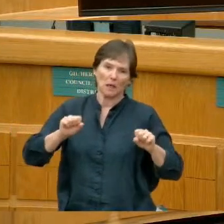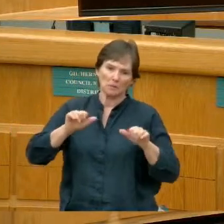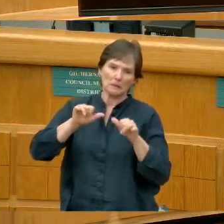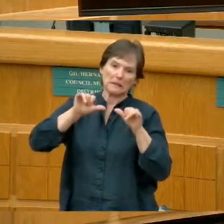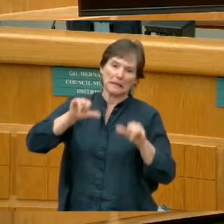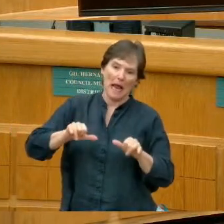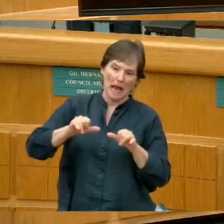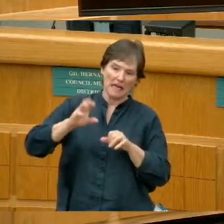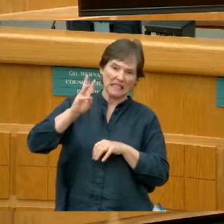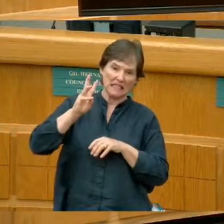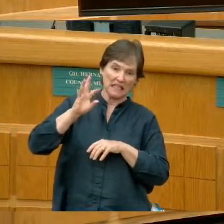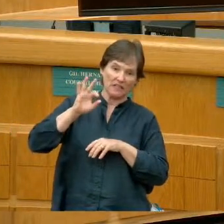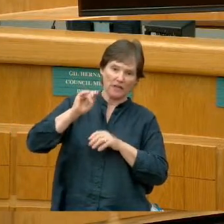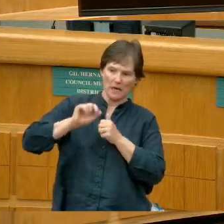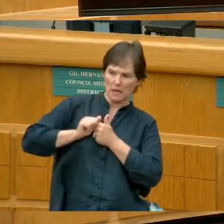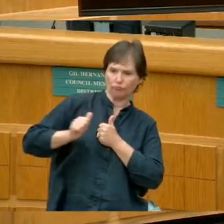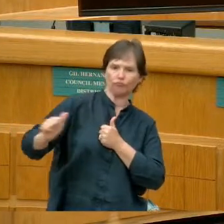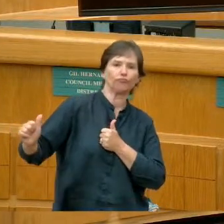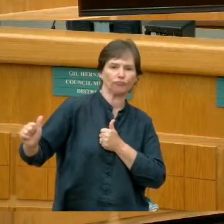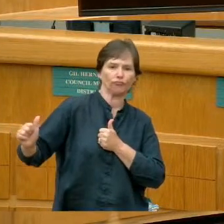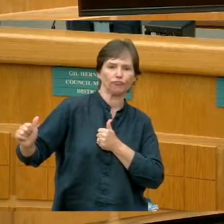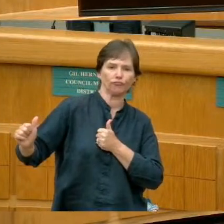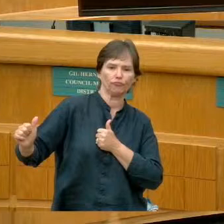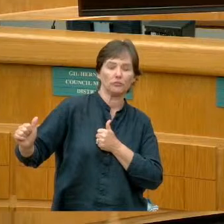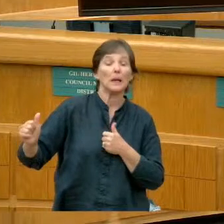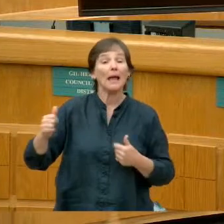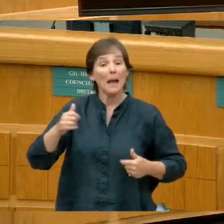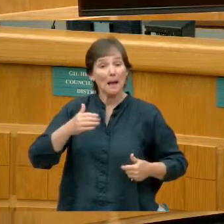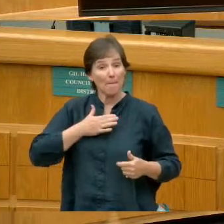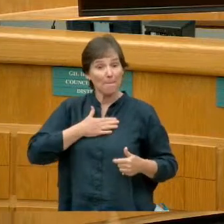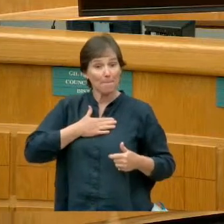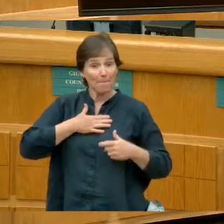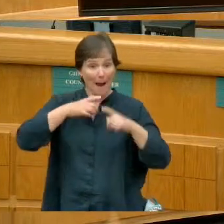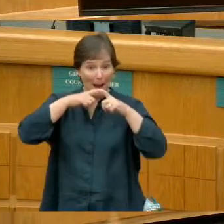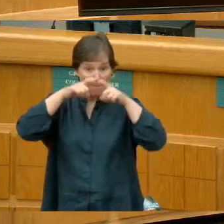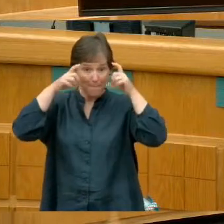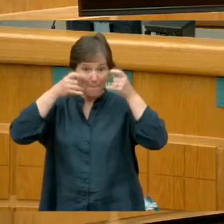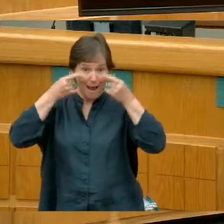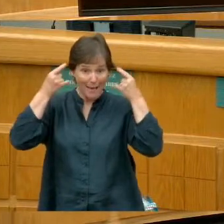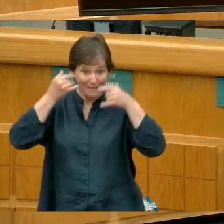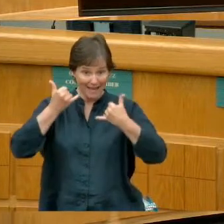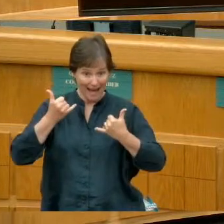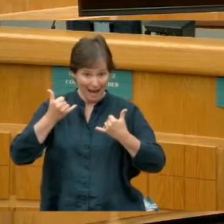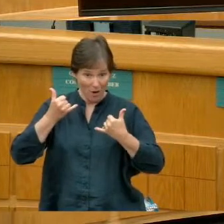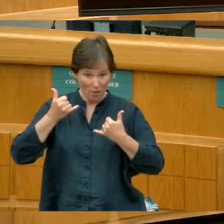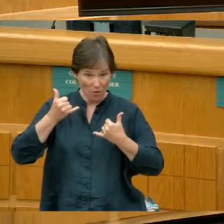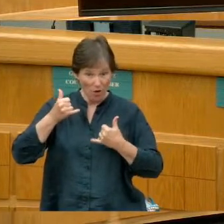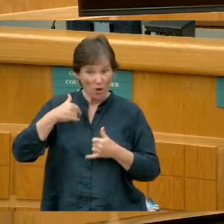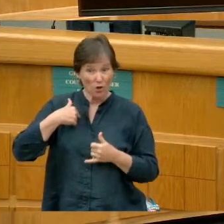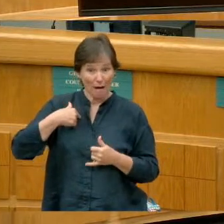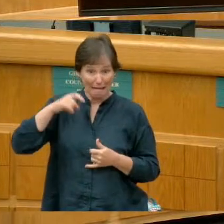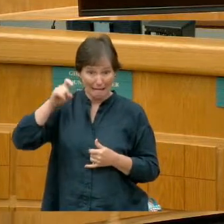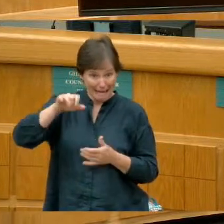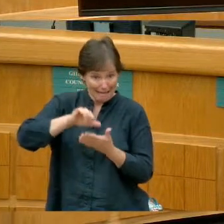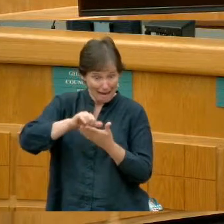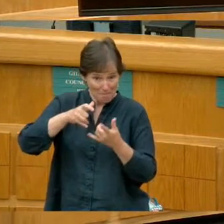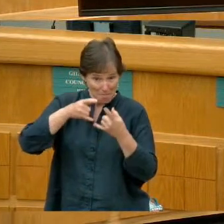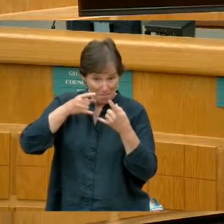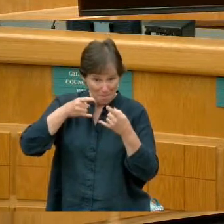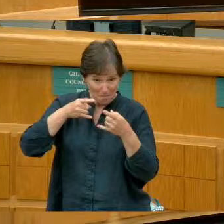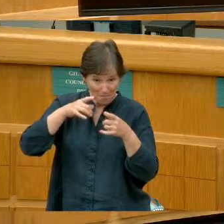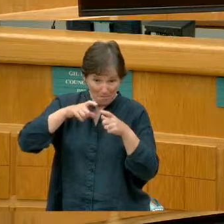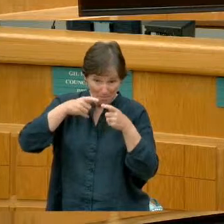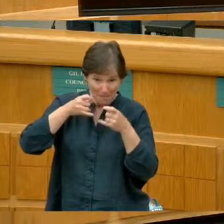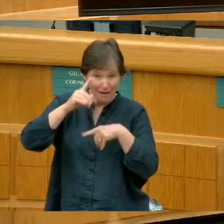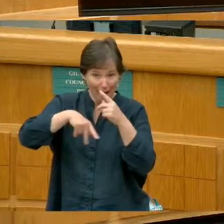Why am I wearing this mask? Is this level of mask needed currently? No, not